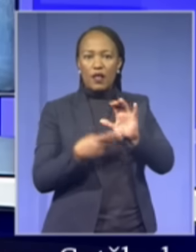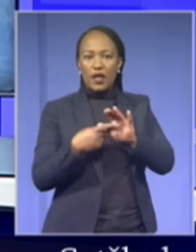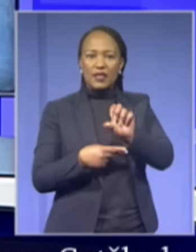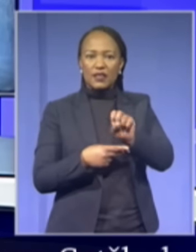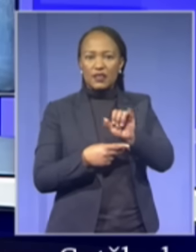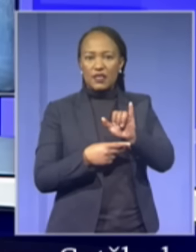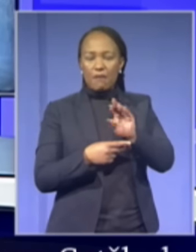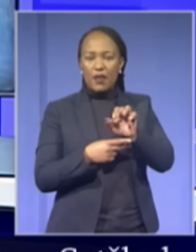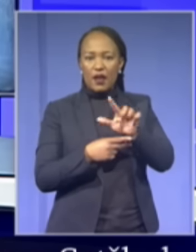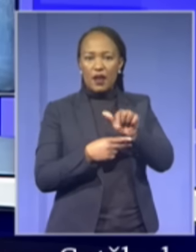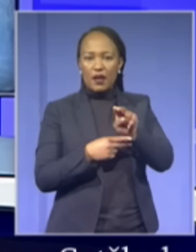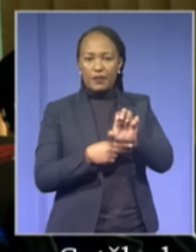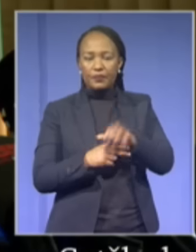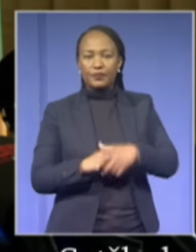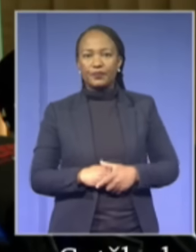Simelane.